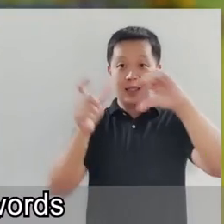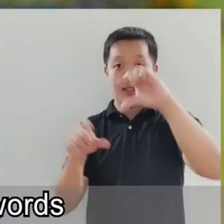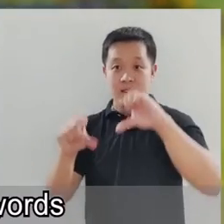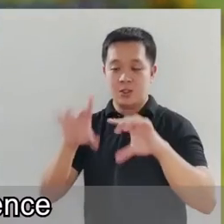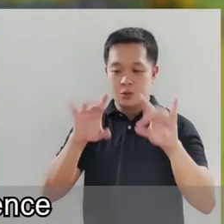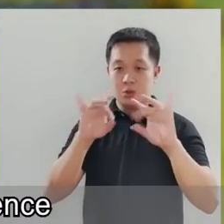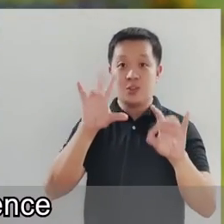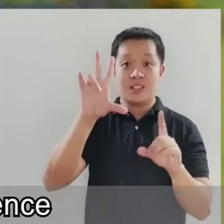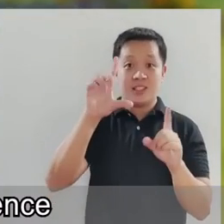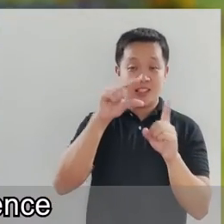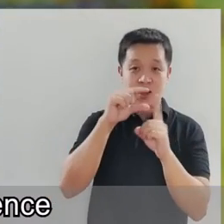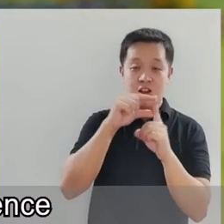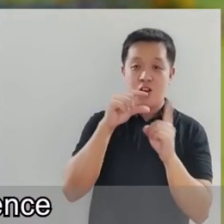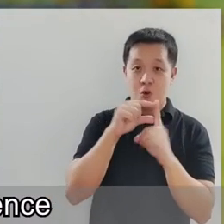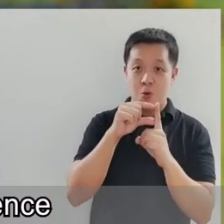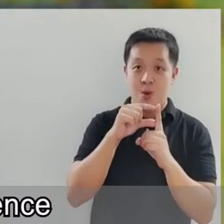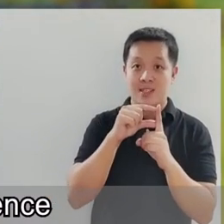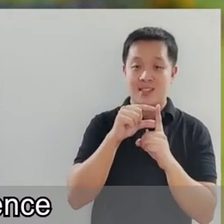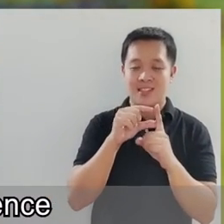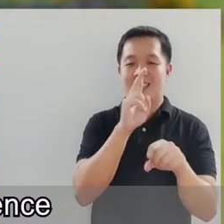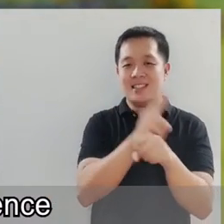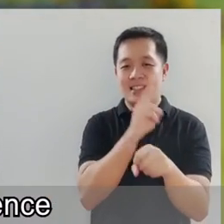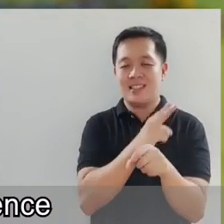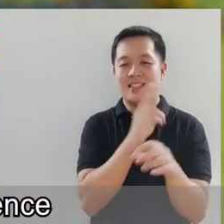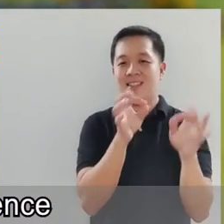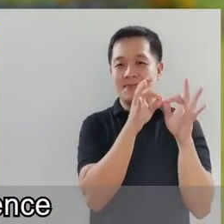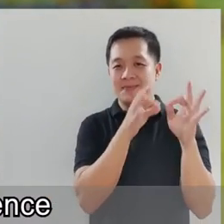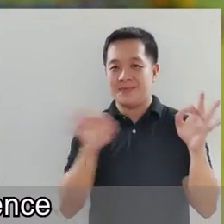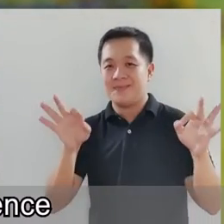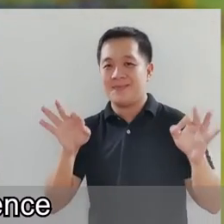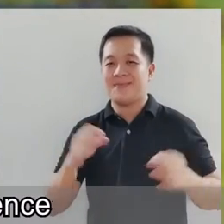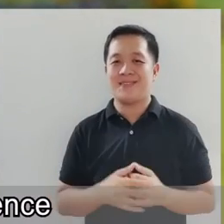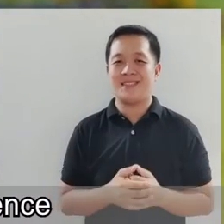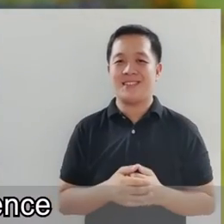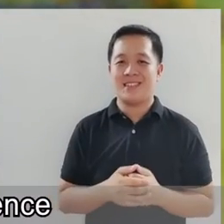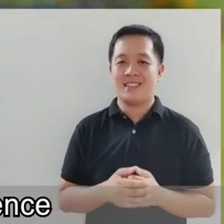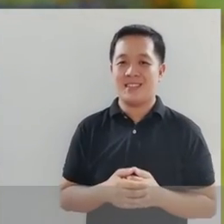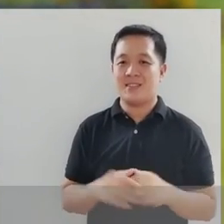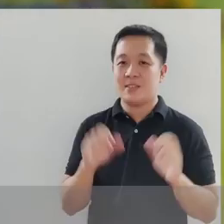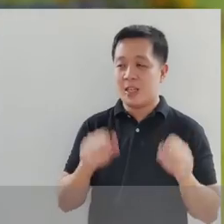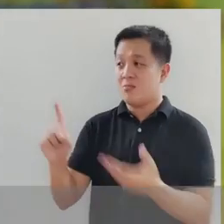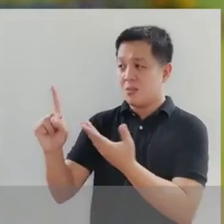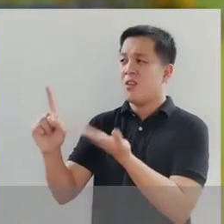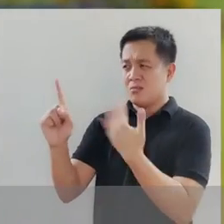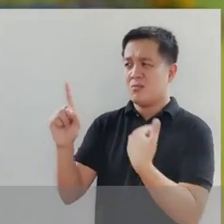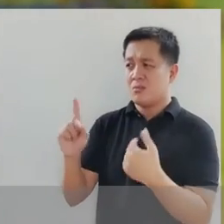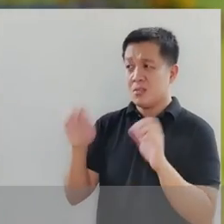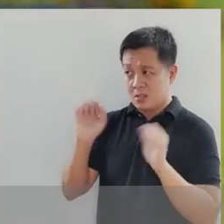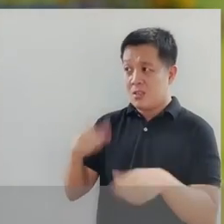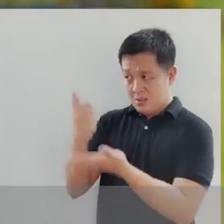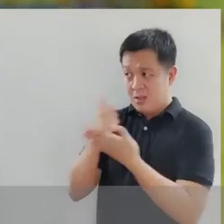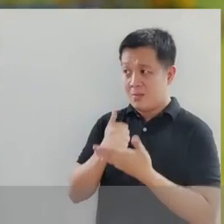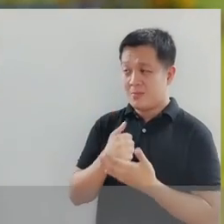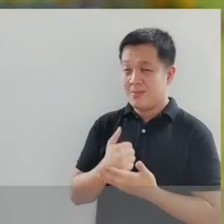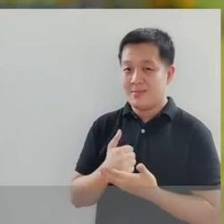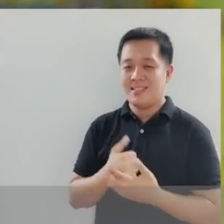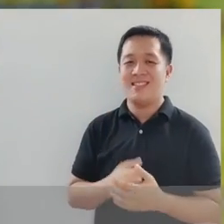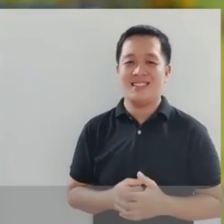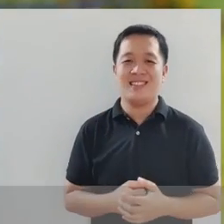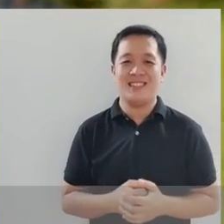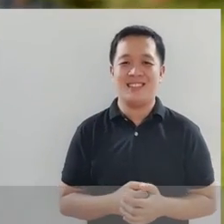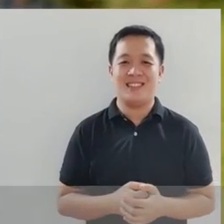three words from the crossword puzzles and use them in a sentence. Ask someone to help you do